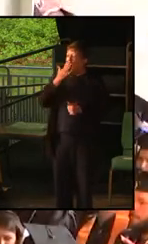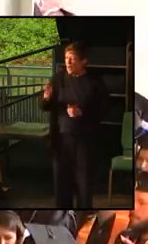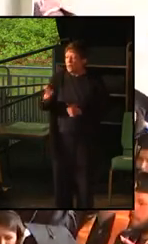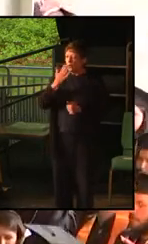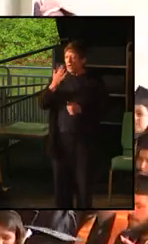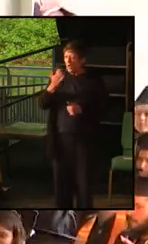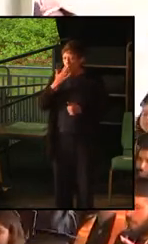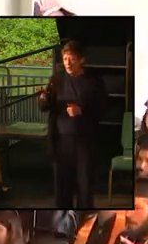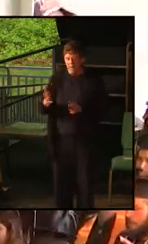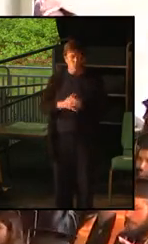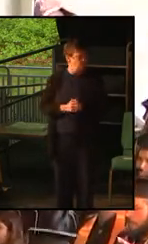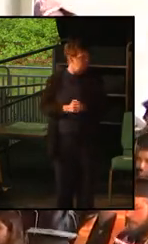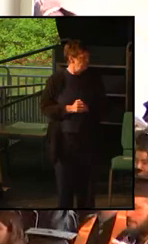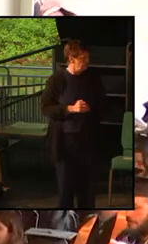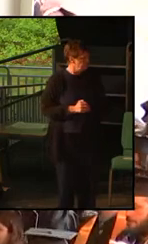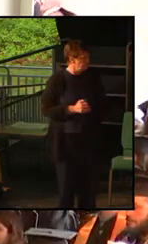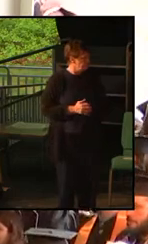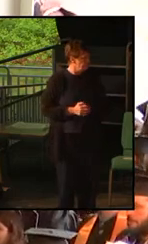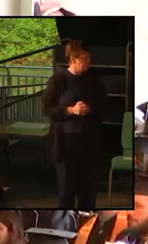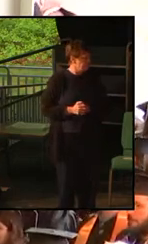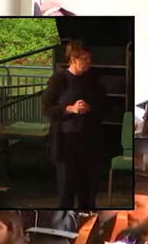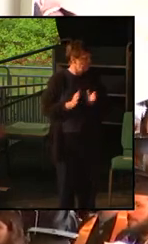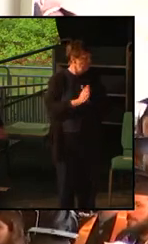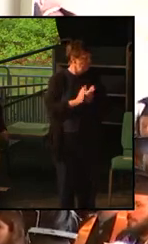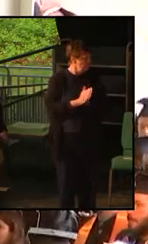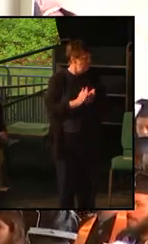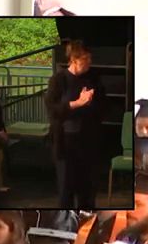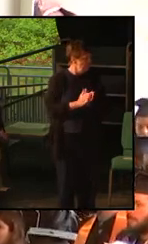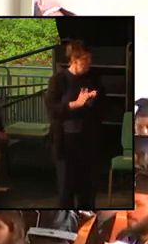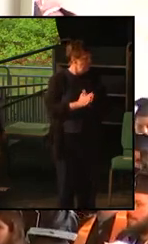I feel you here today.